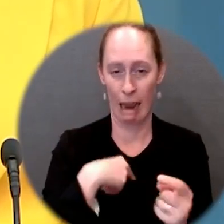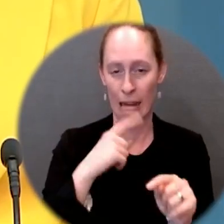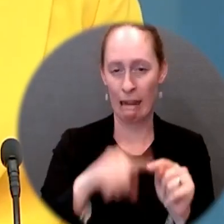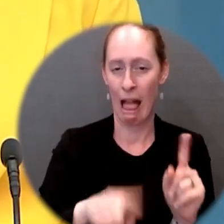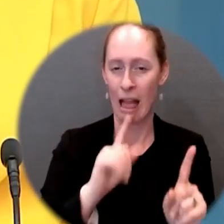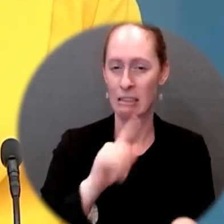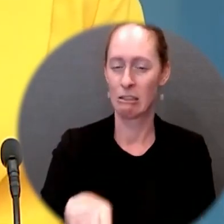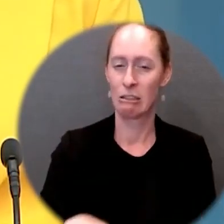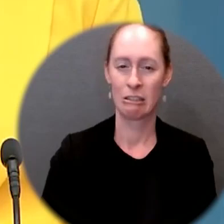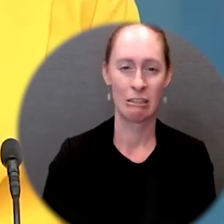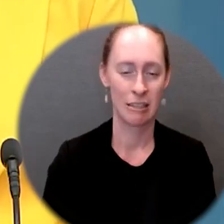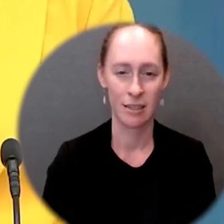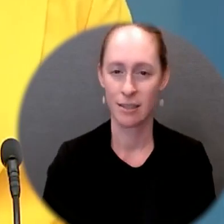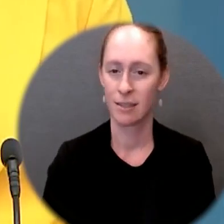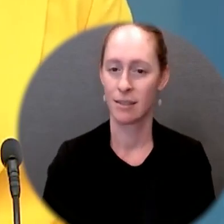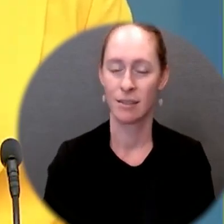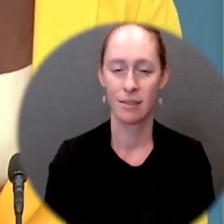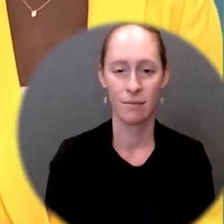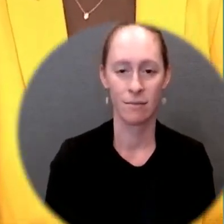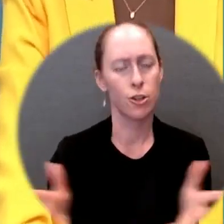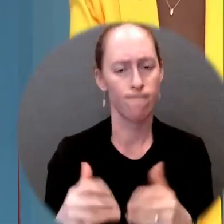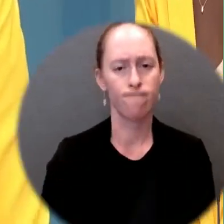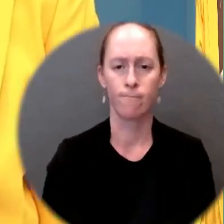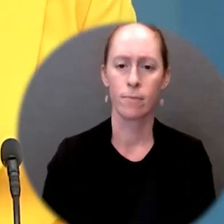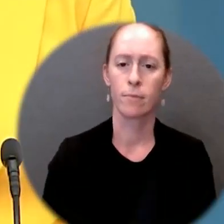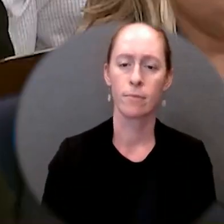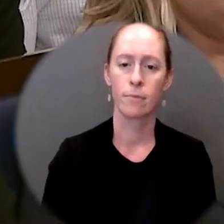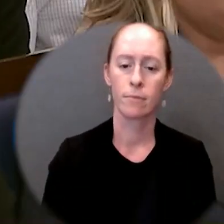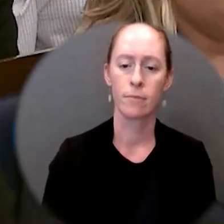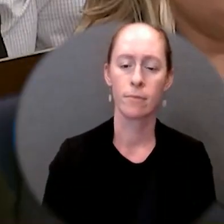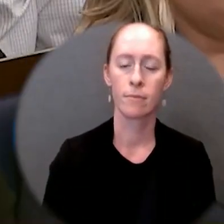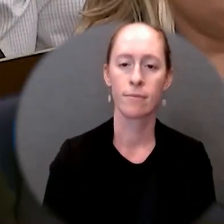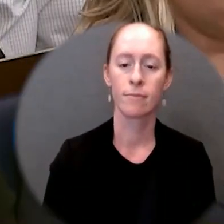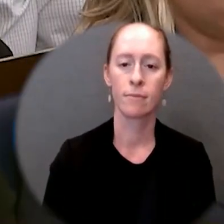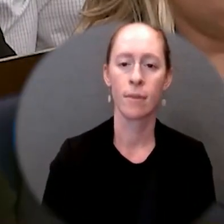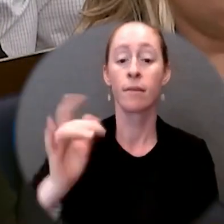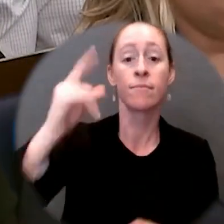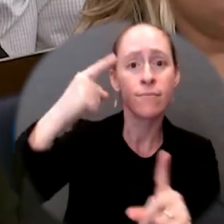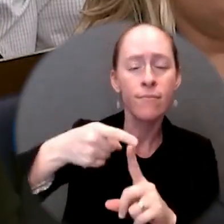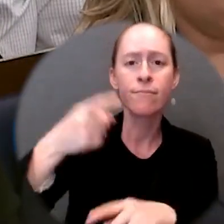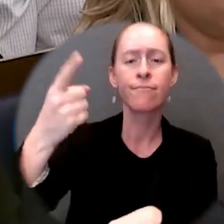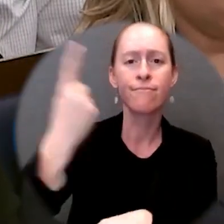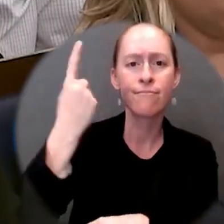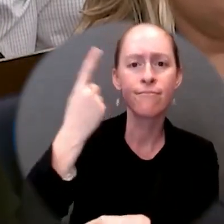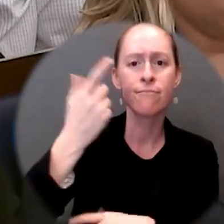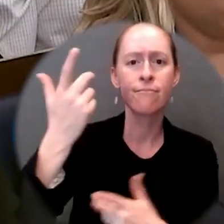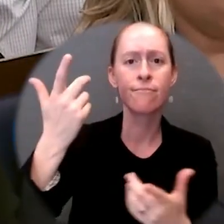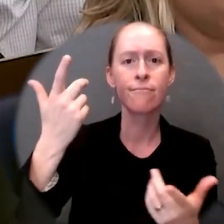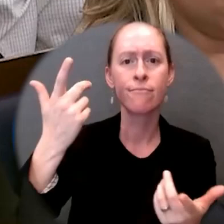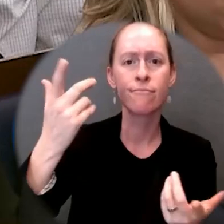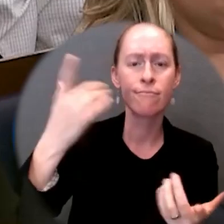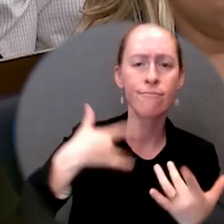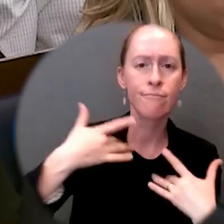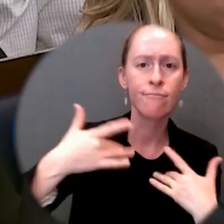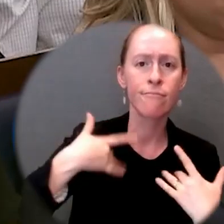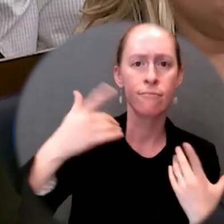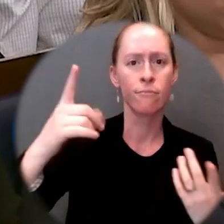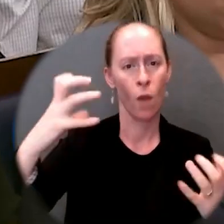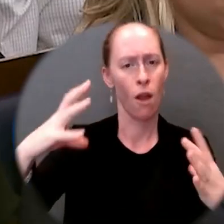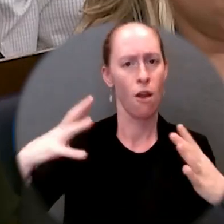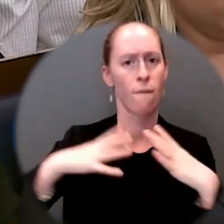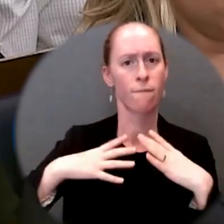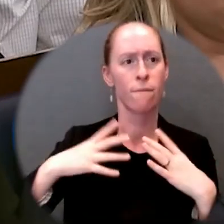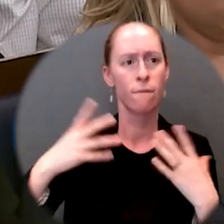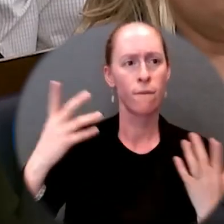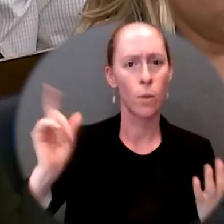good faith. We believe that the negotiations, the conversations. The specific issue is a question of the workers' rights to take time off. They